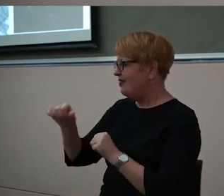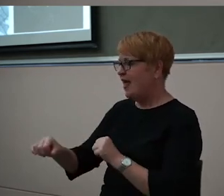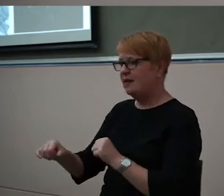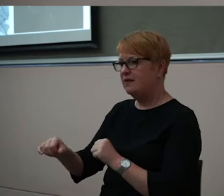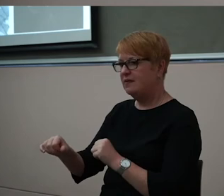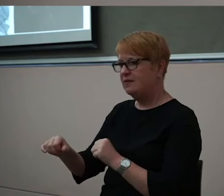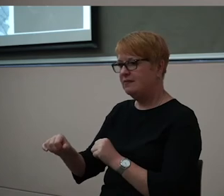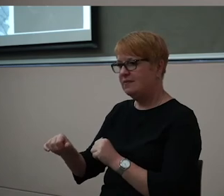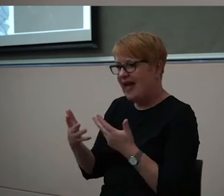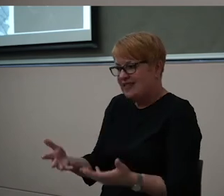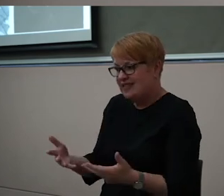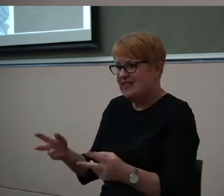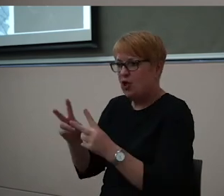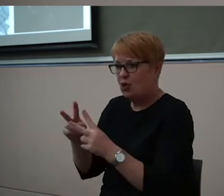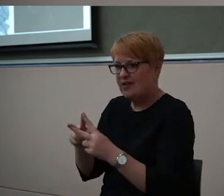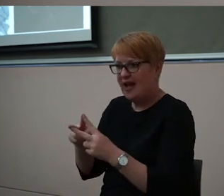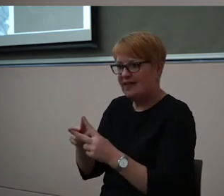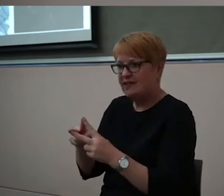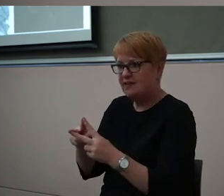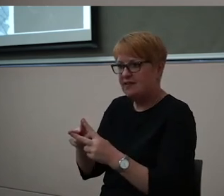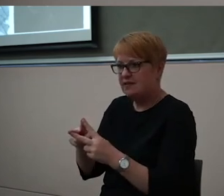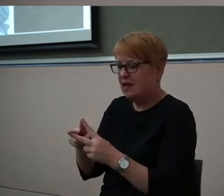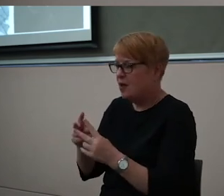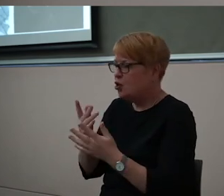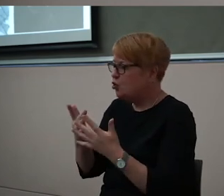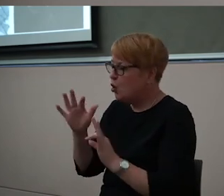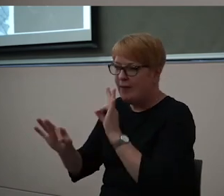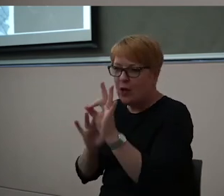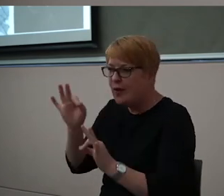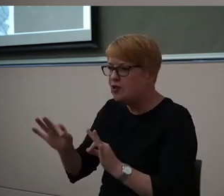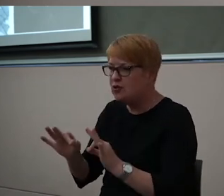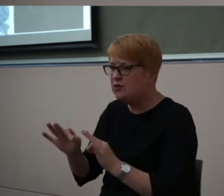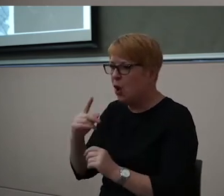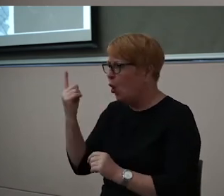Yeah. And that idea of like, you know, self-care is co-opted, and